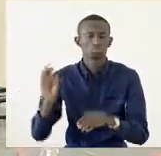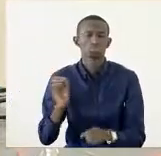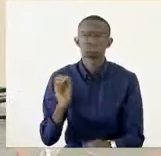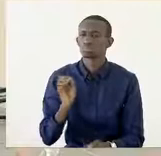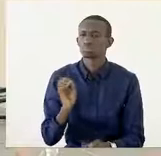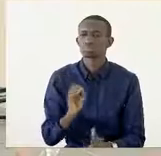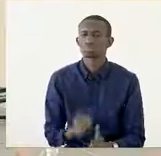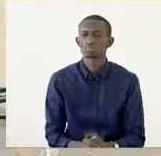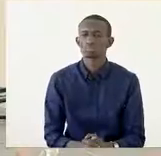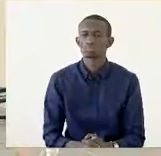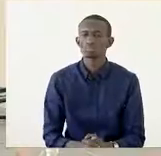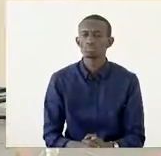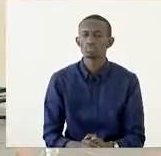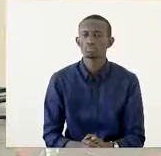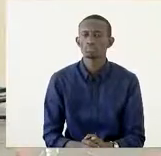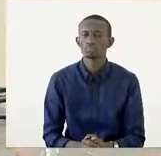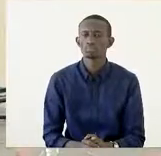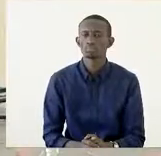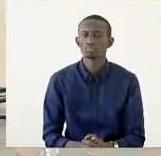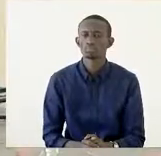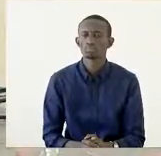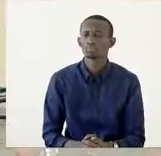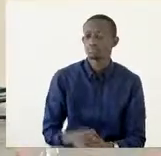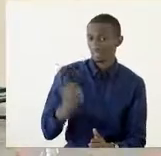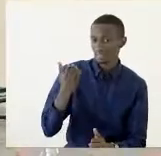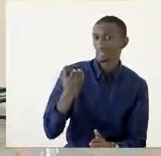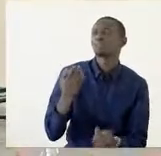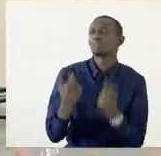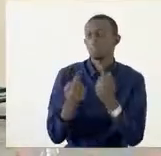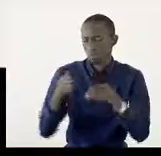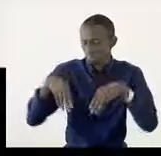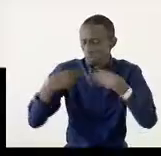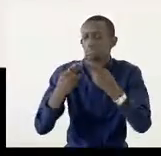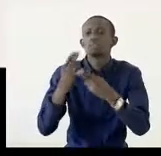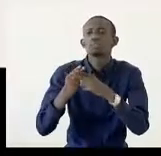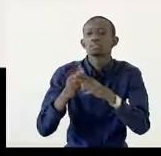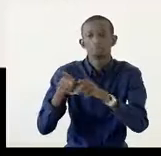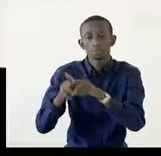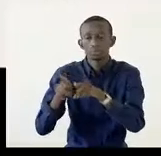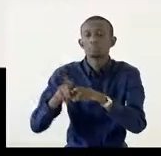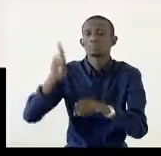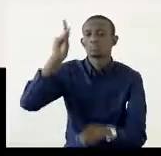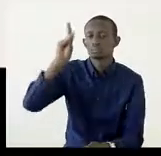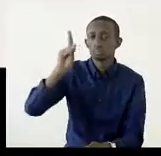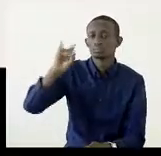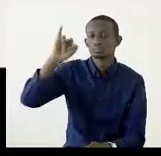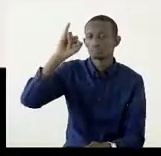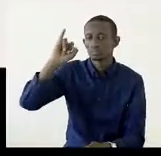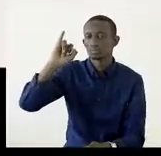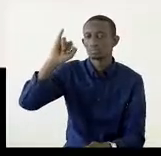So they are also called deactivating. So electron withdrawing